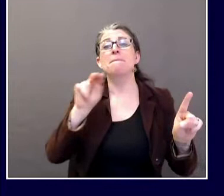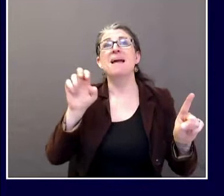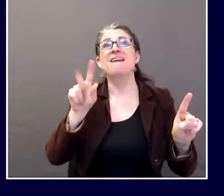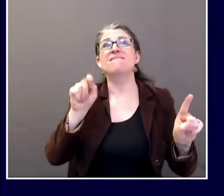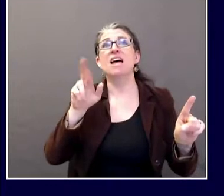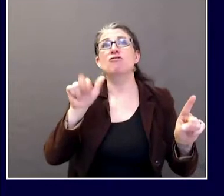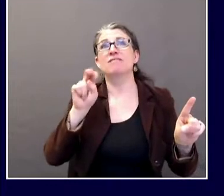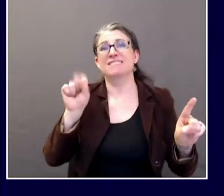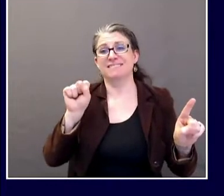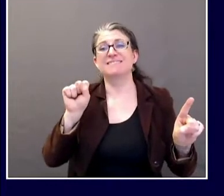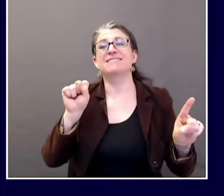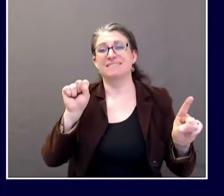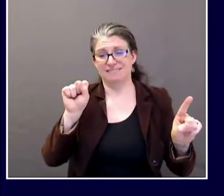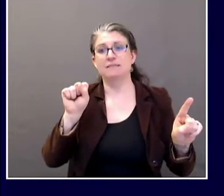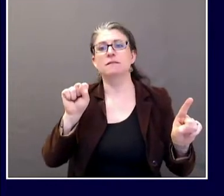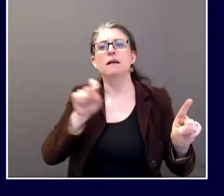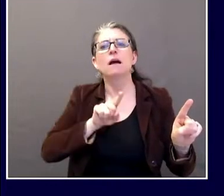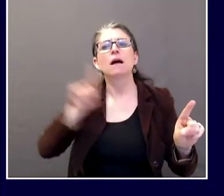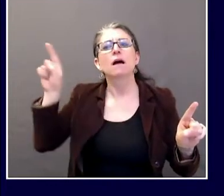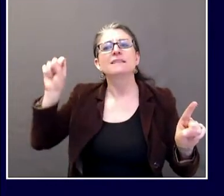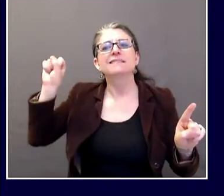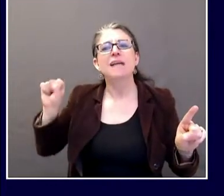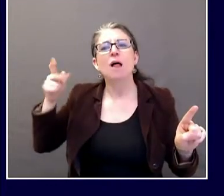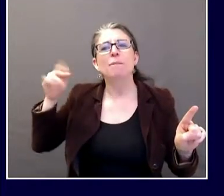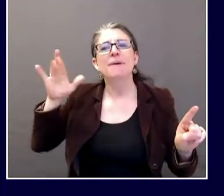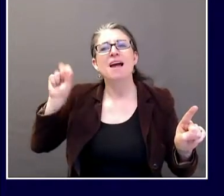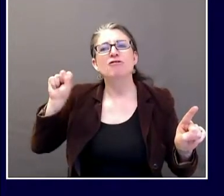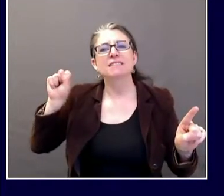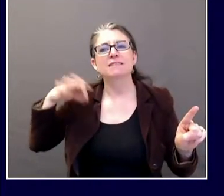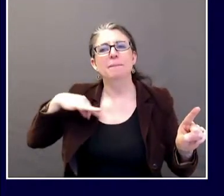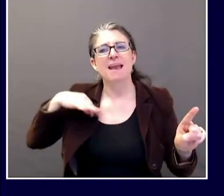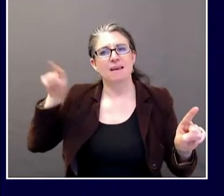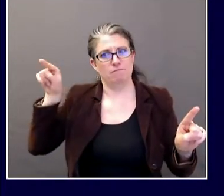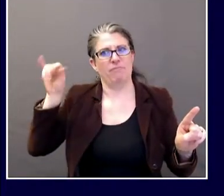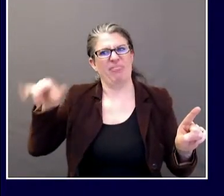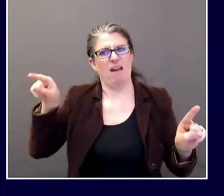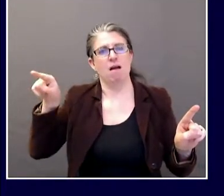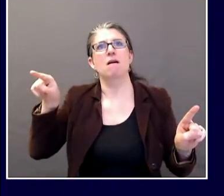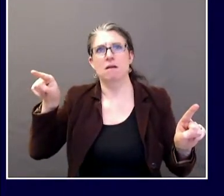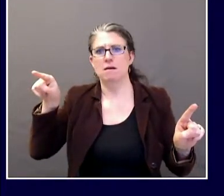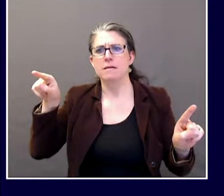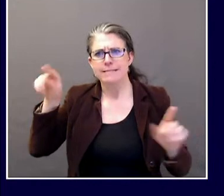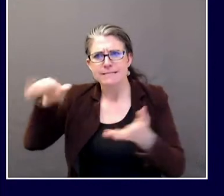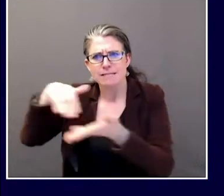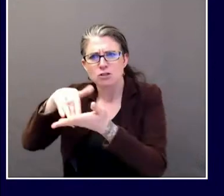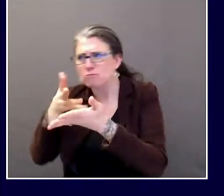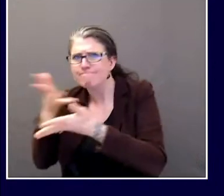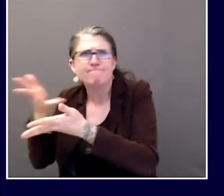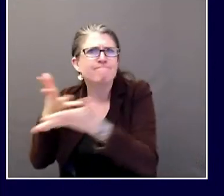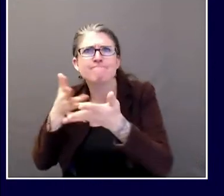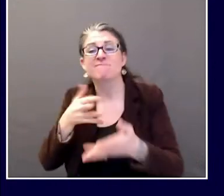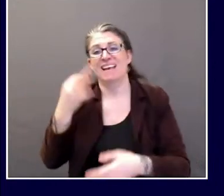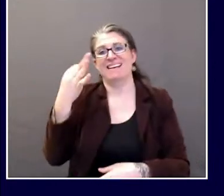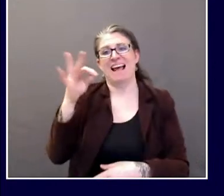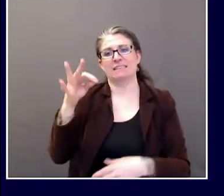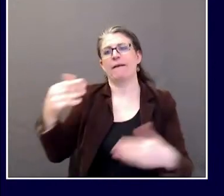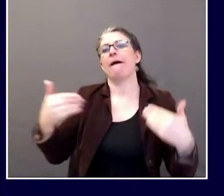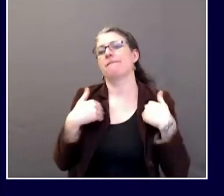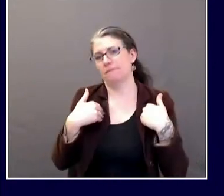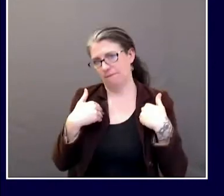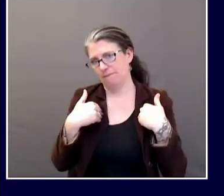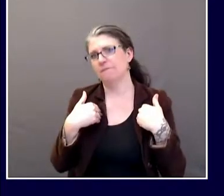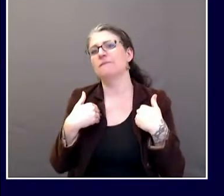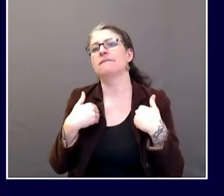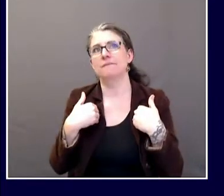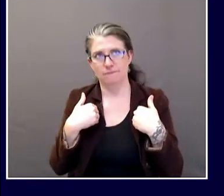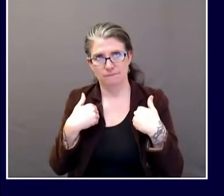with the Maine Veterans Home in South Paris. And as with any long-term care facility outbreak, Maine CDC is working with them to make